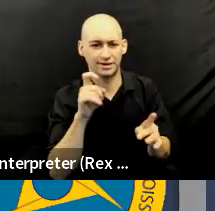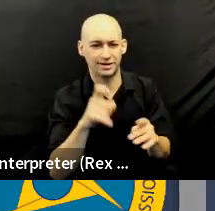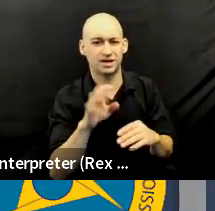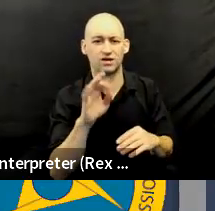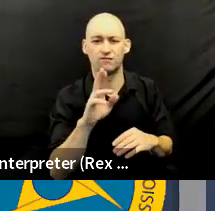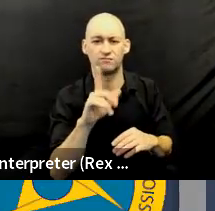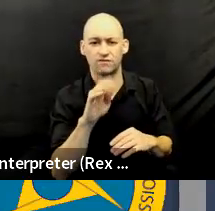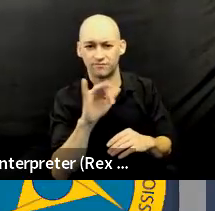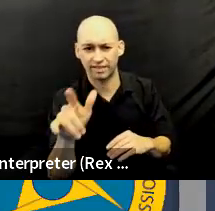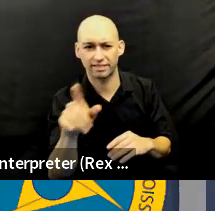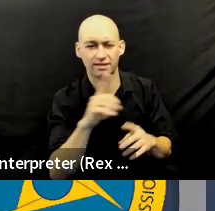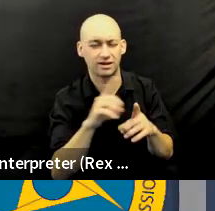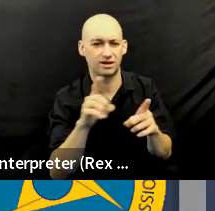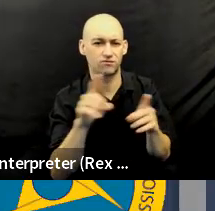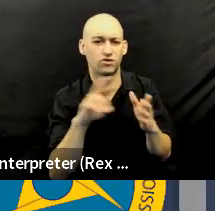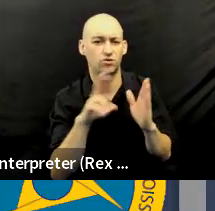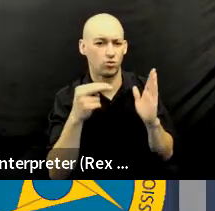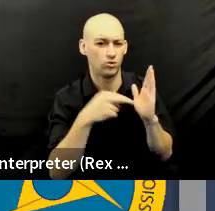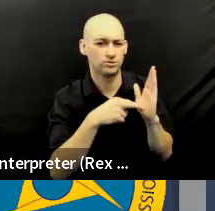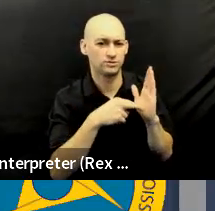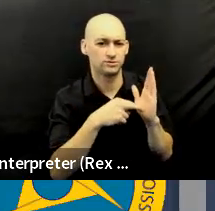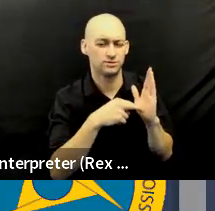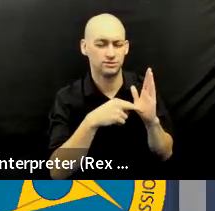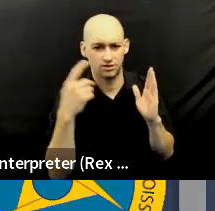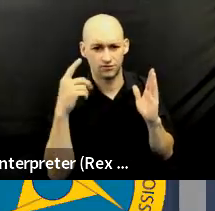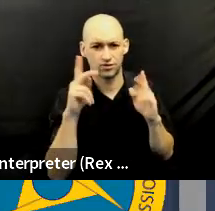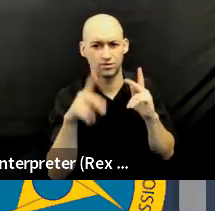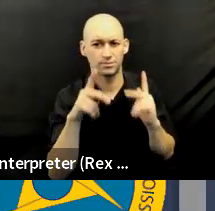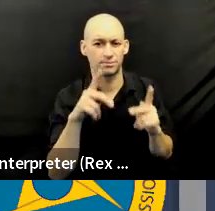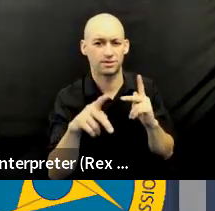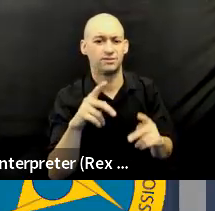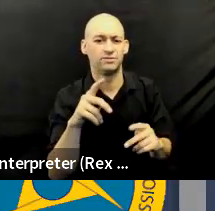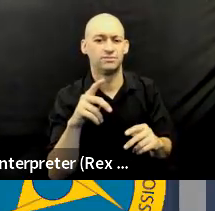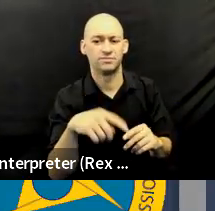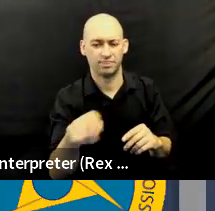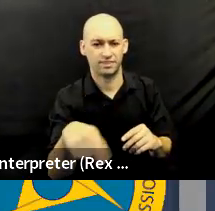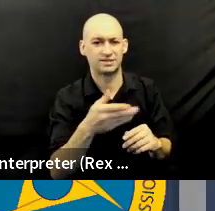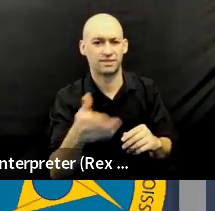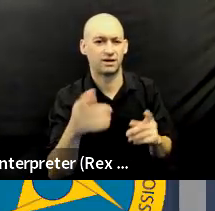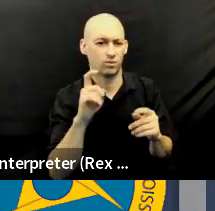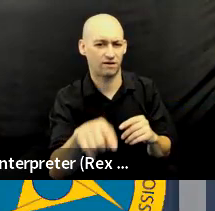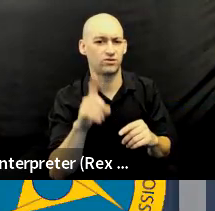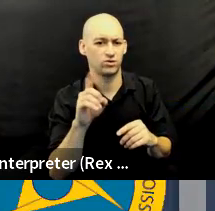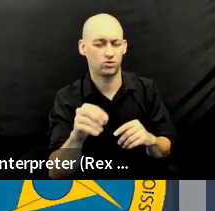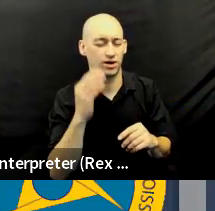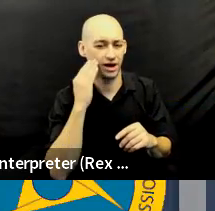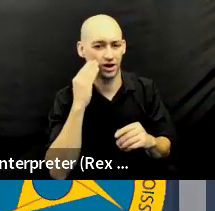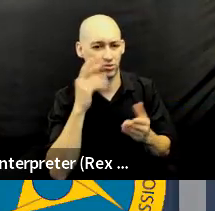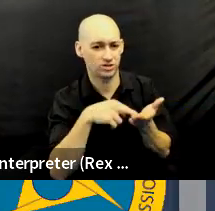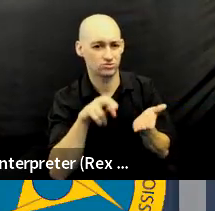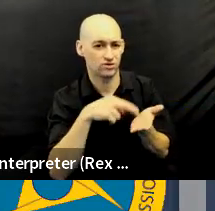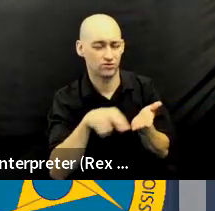roles. It's on behalf of the people. This is the things that we have to do. And I know there was reference to